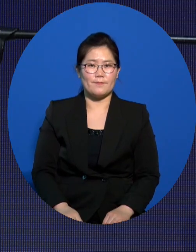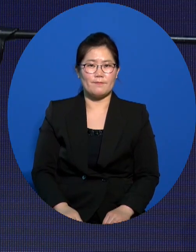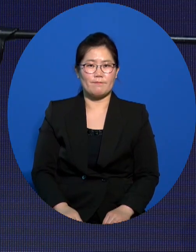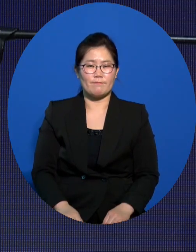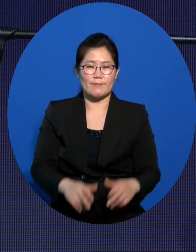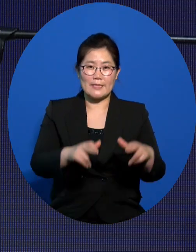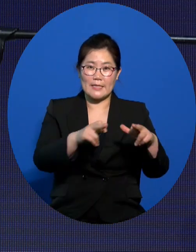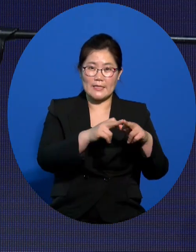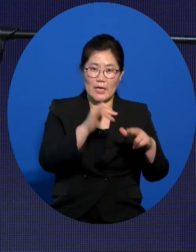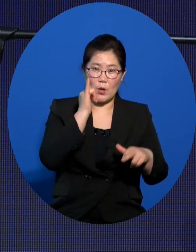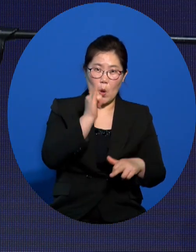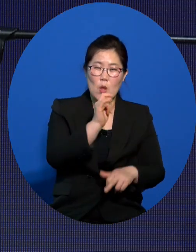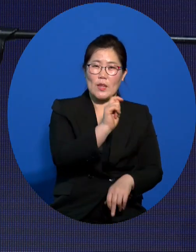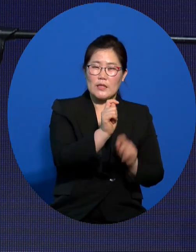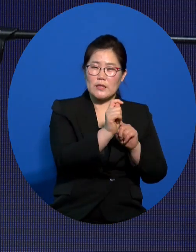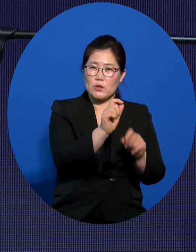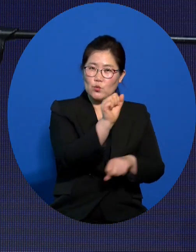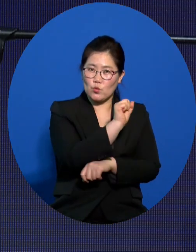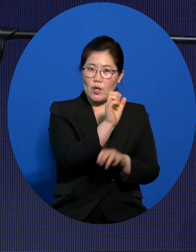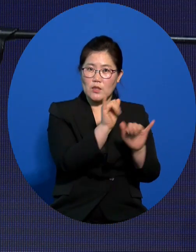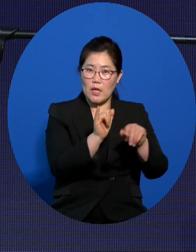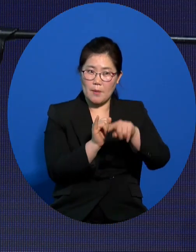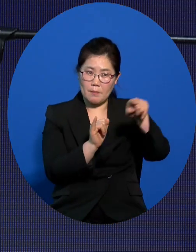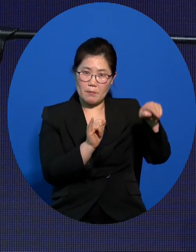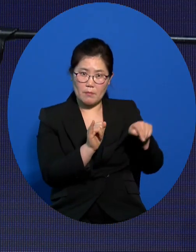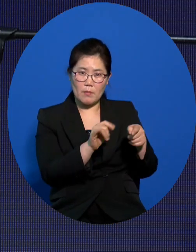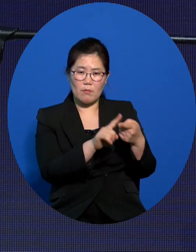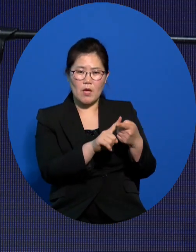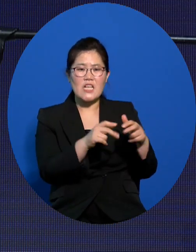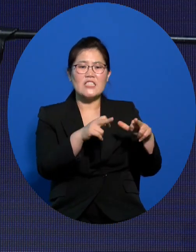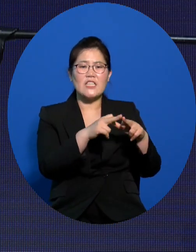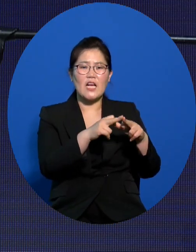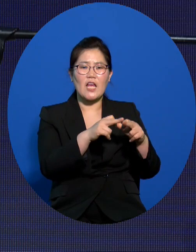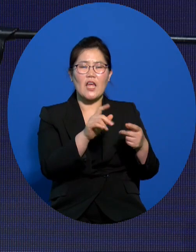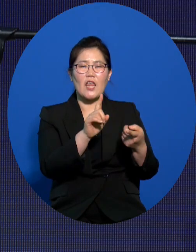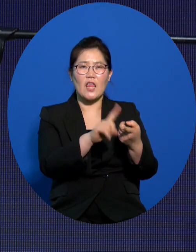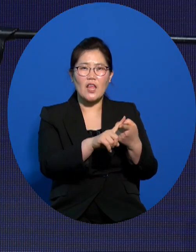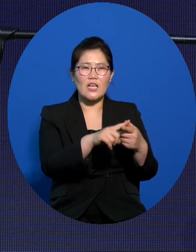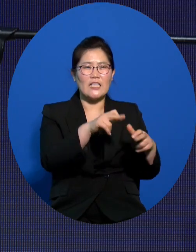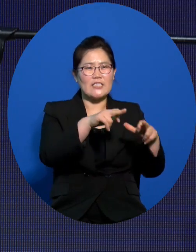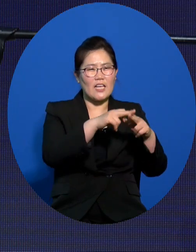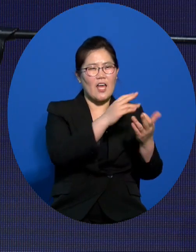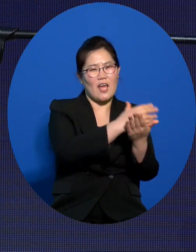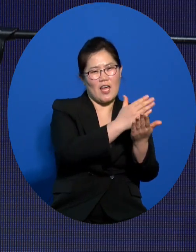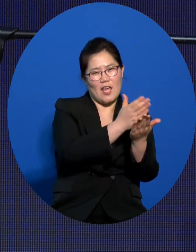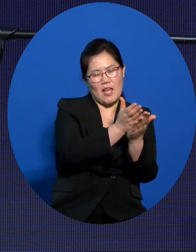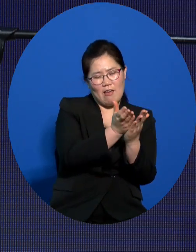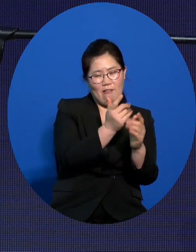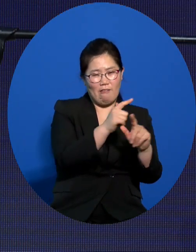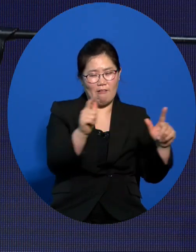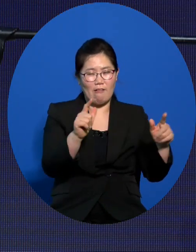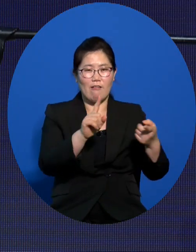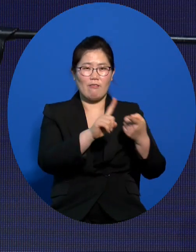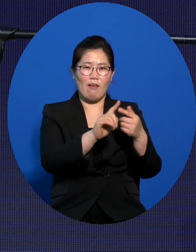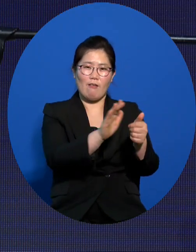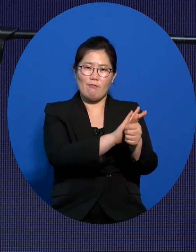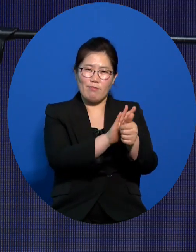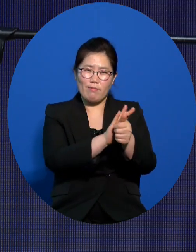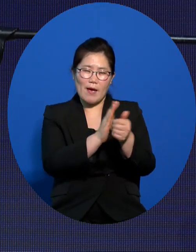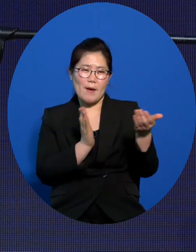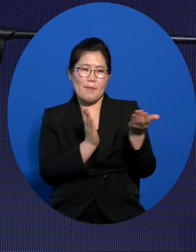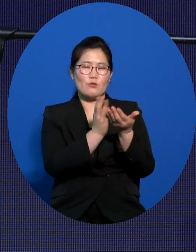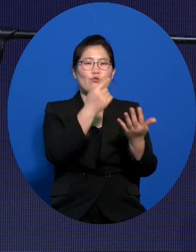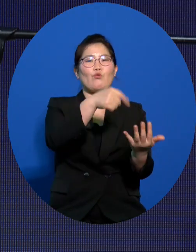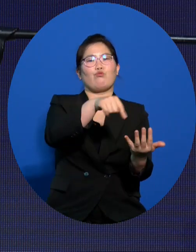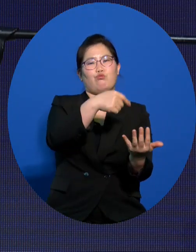then we would be able to provide customized services. So if these different disability organizations are in